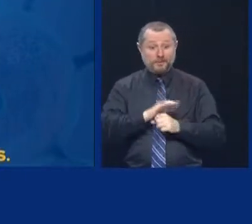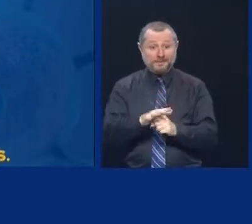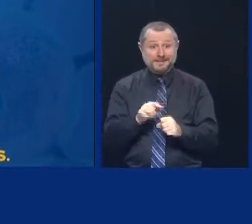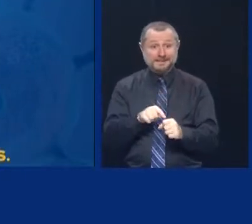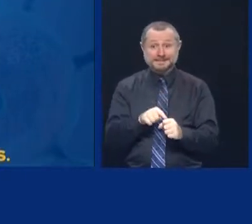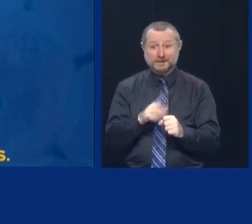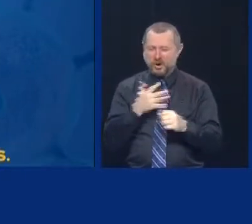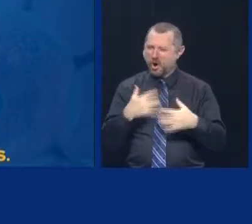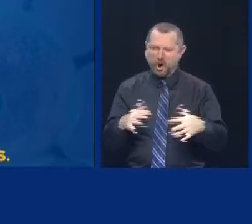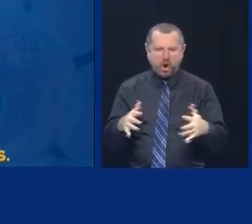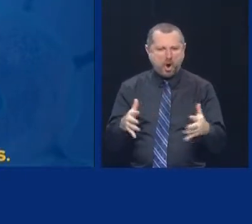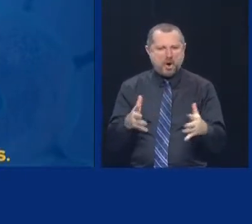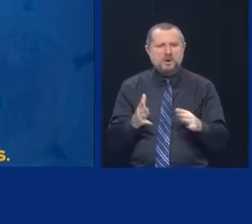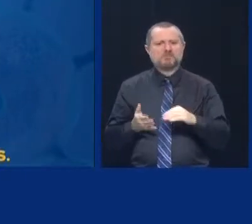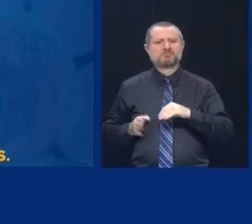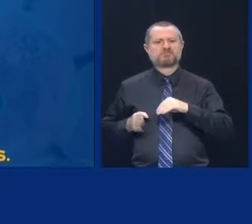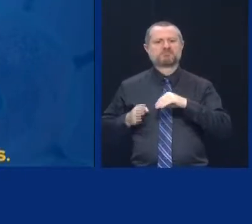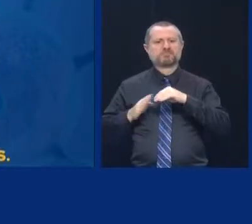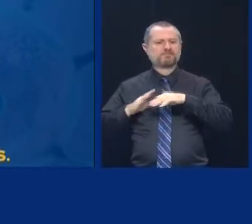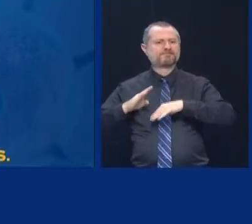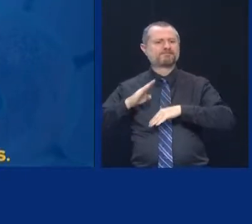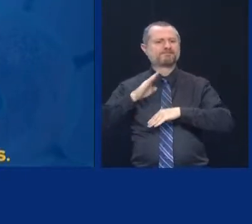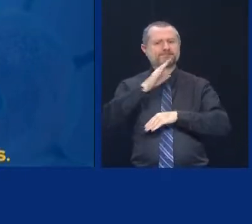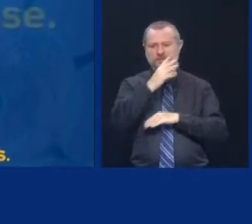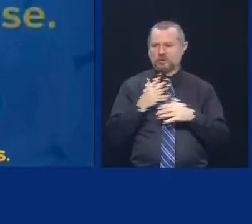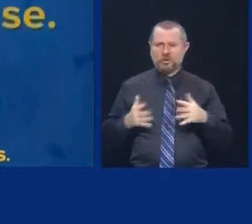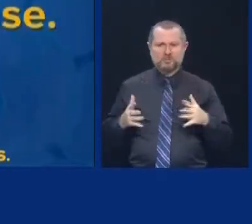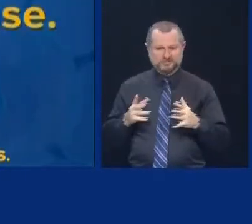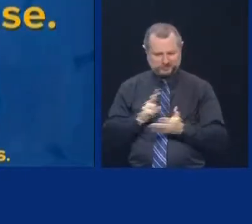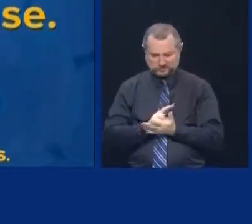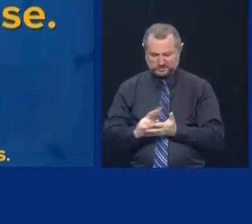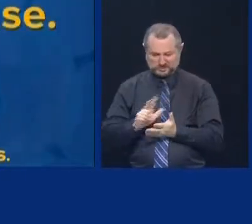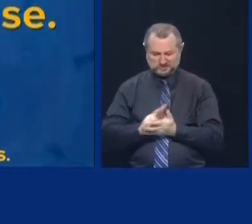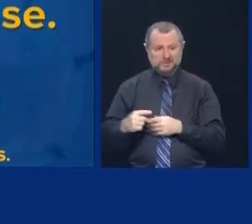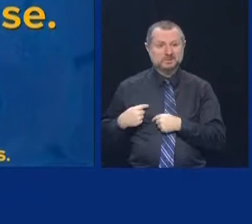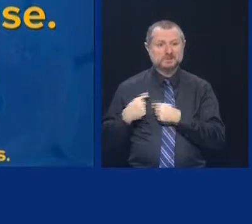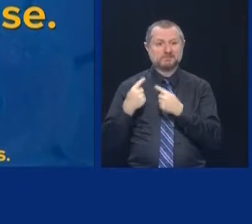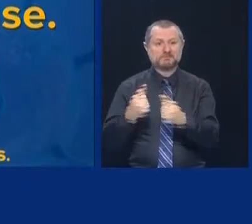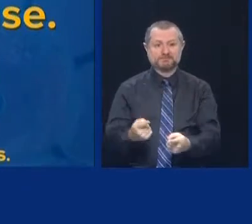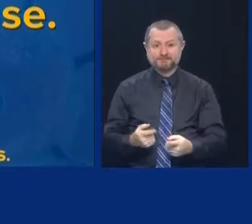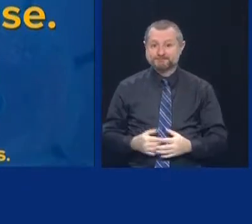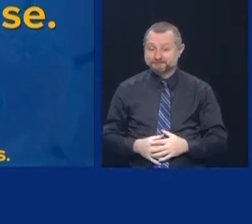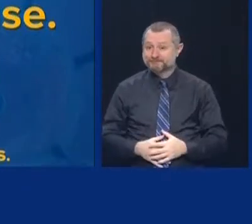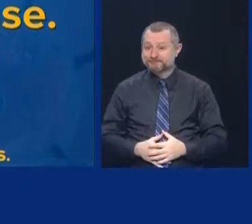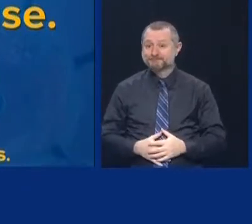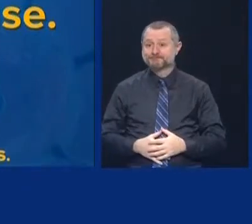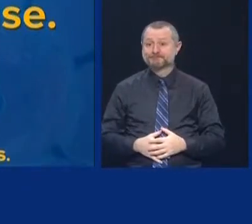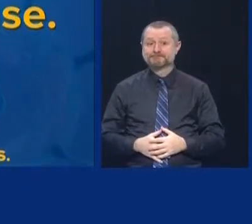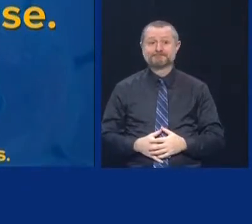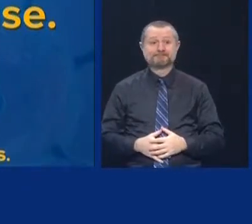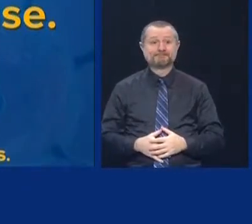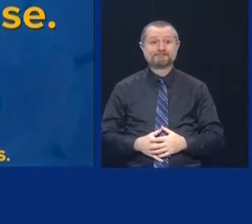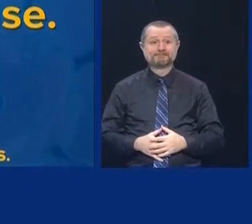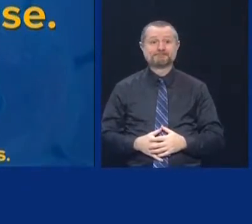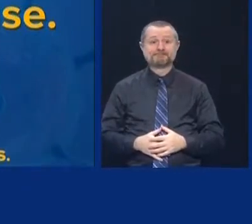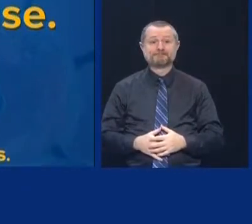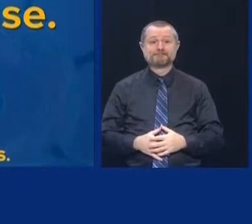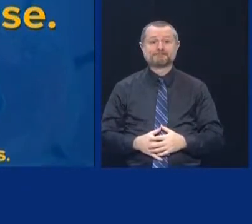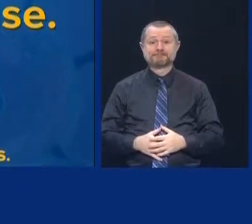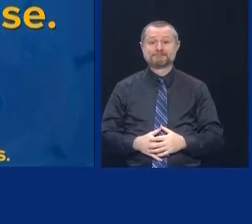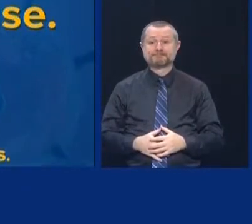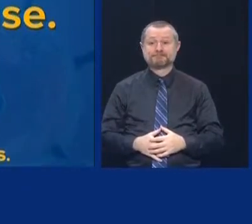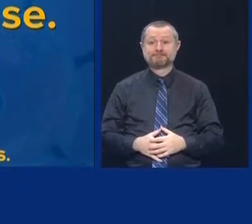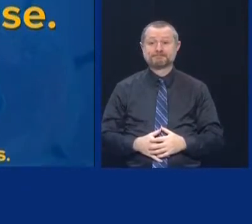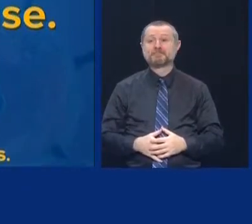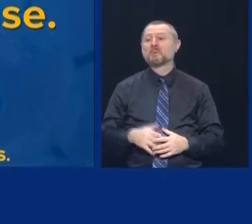increase today. You've been seeing it increase over the past few weeks. Now, we said the